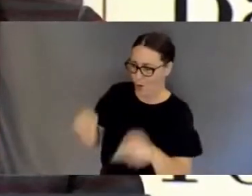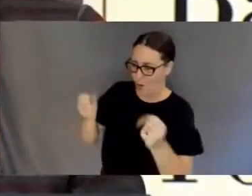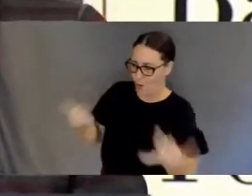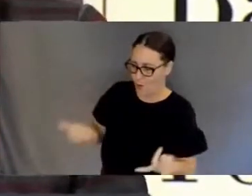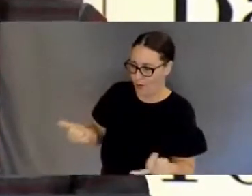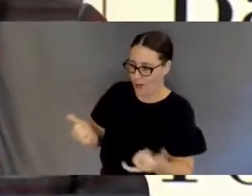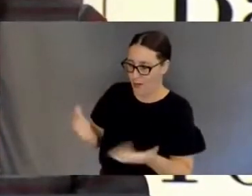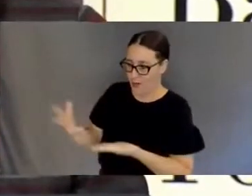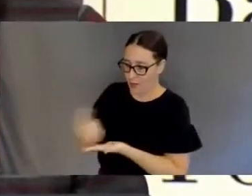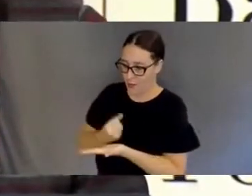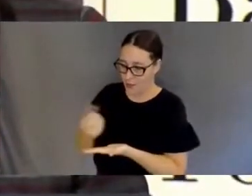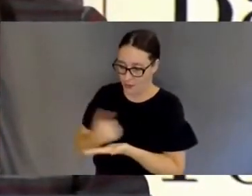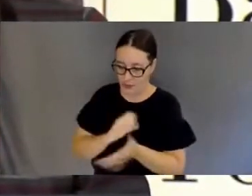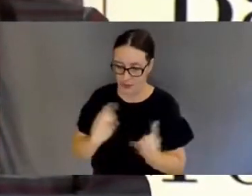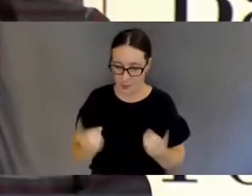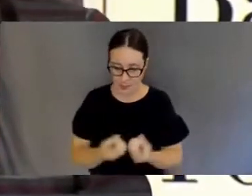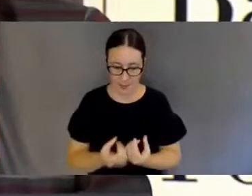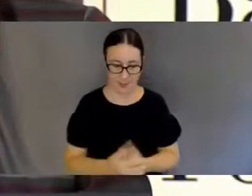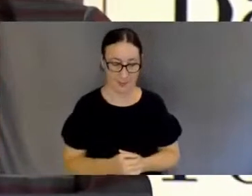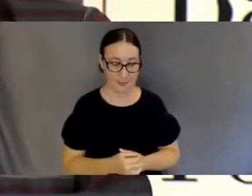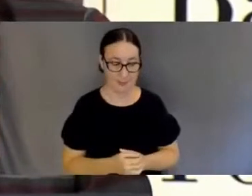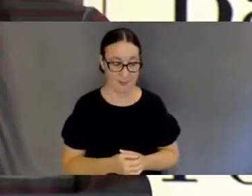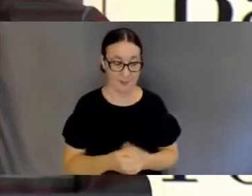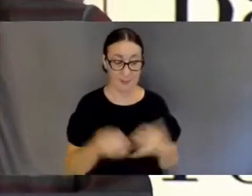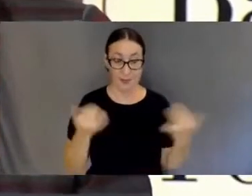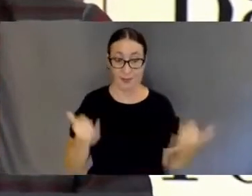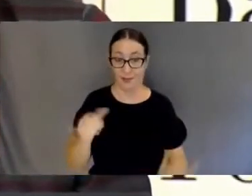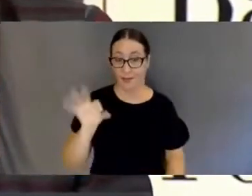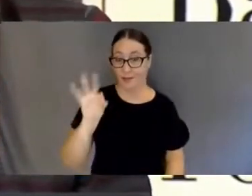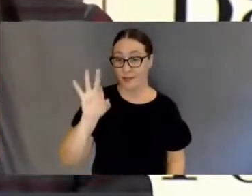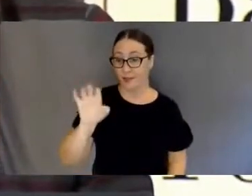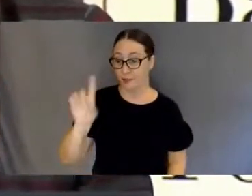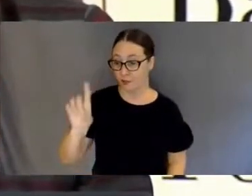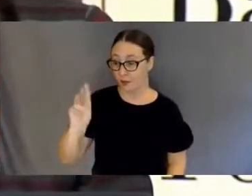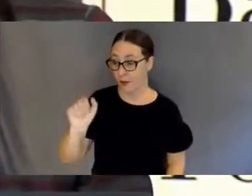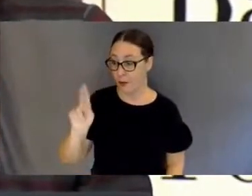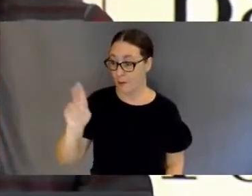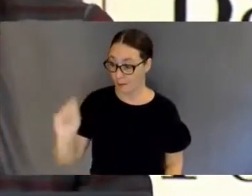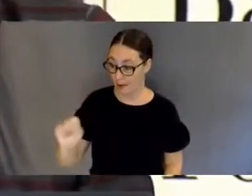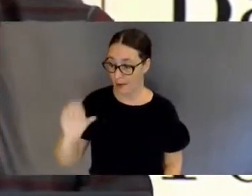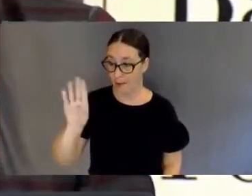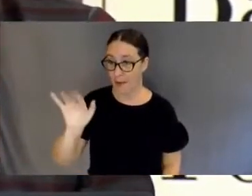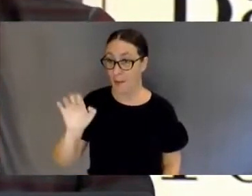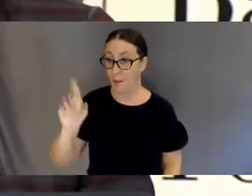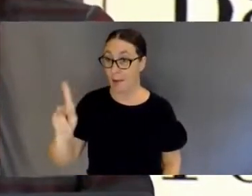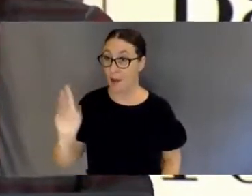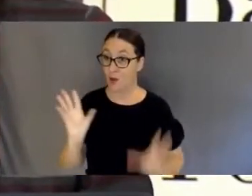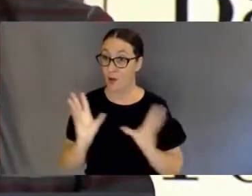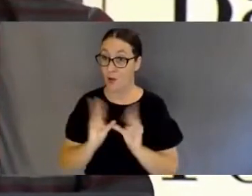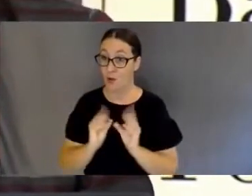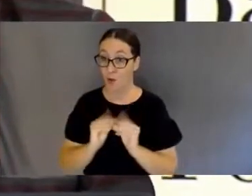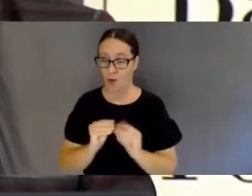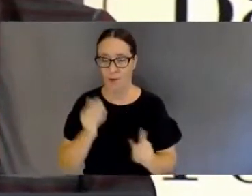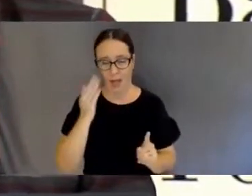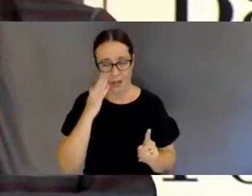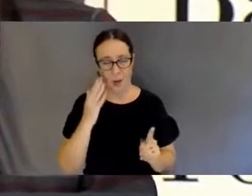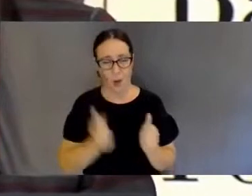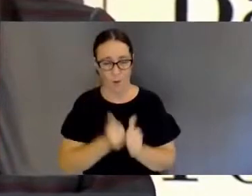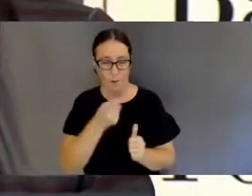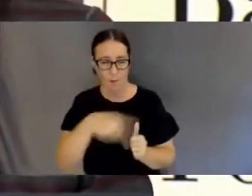today. This is the Freedman's Bank Forum, and I know most of us are familiar with the